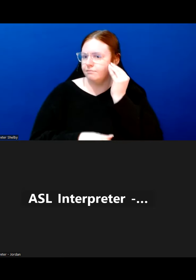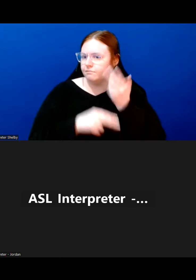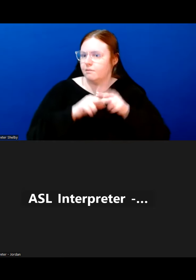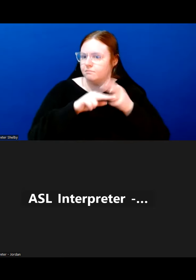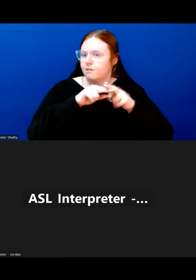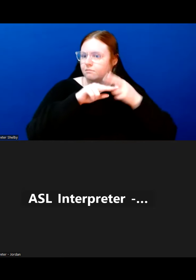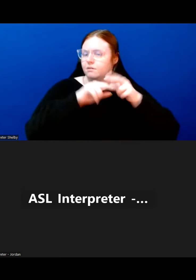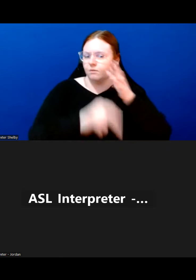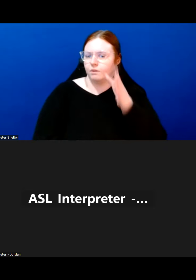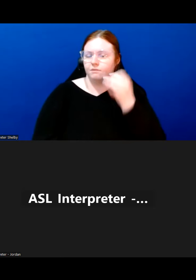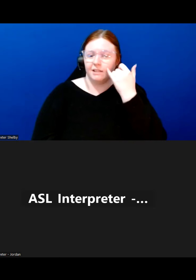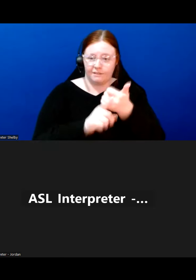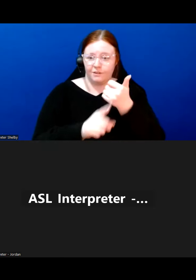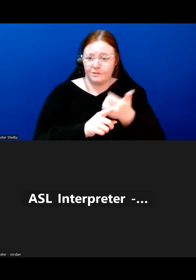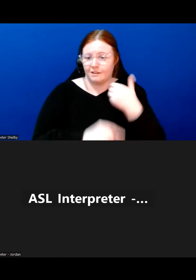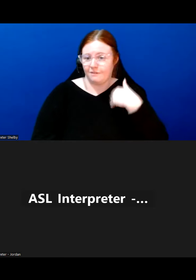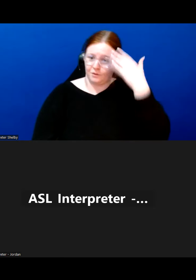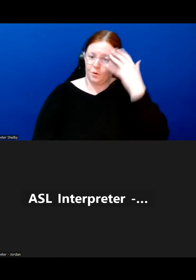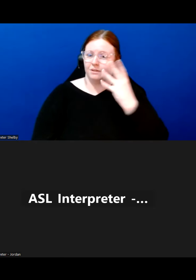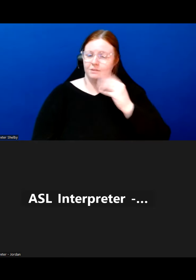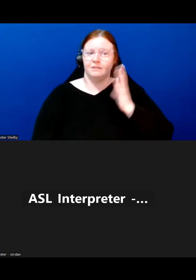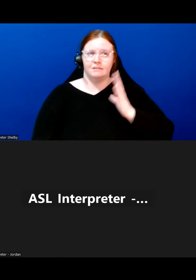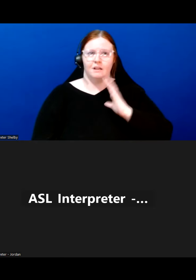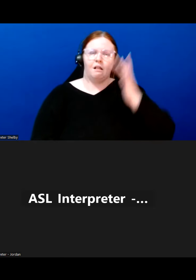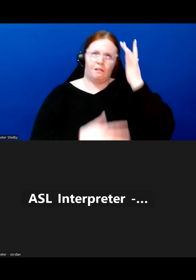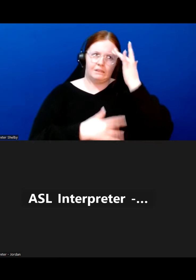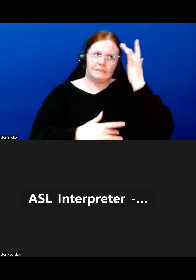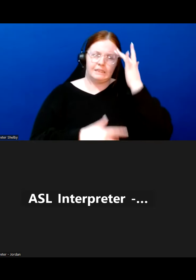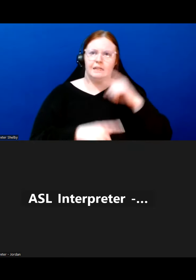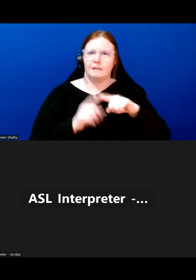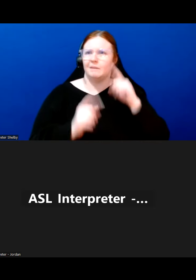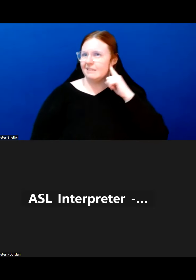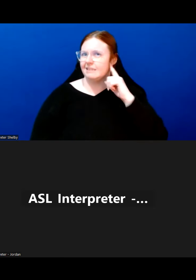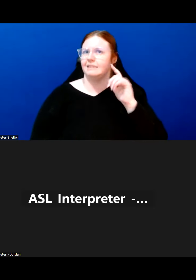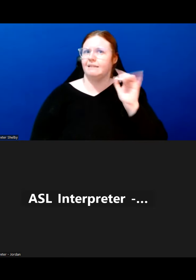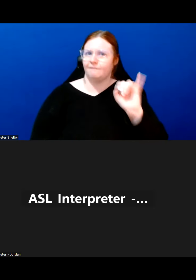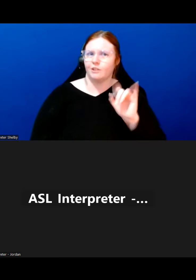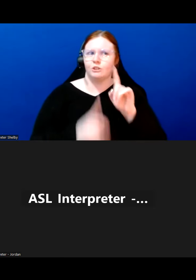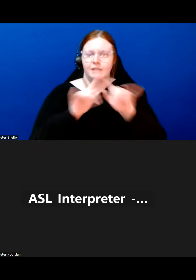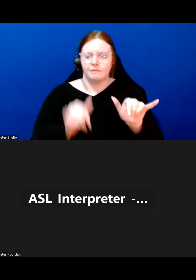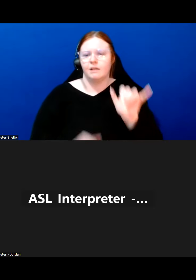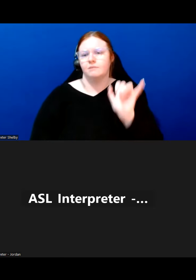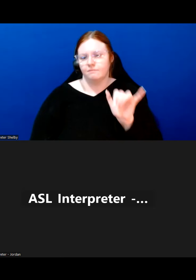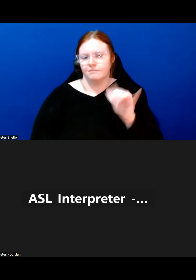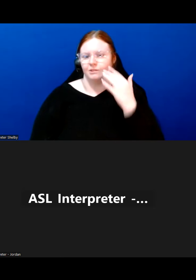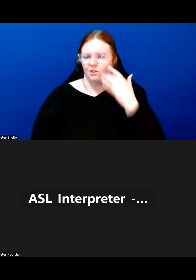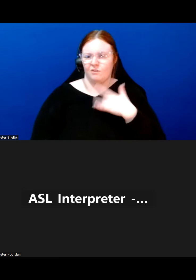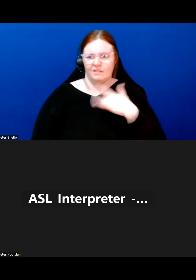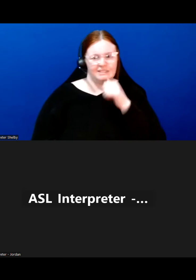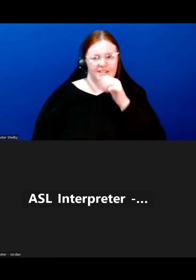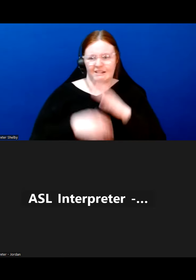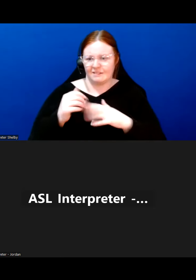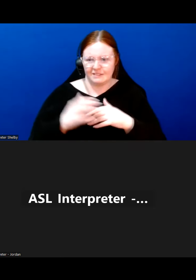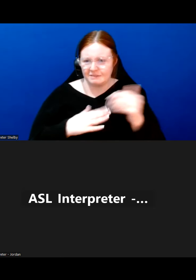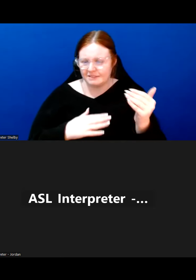you've ever had a cold or flu that's been accompanied by an ear infection, you know how uncomfortable that is and